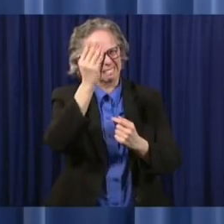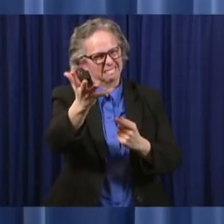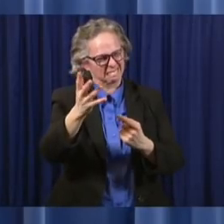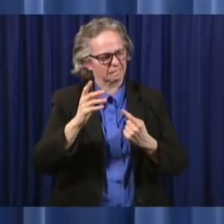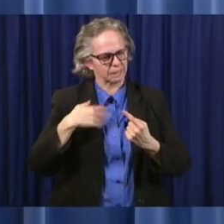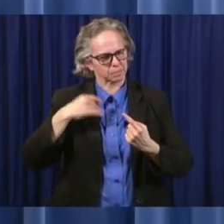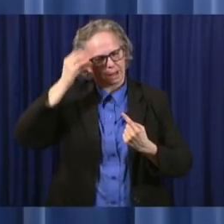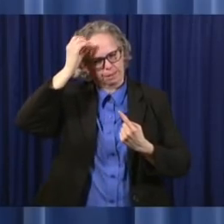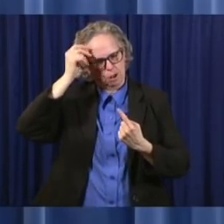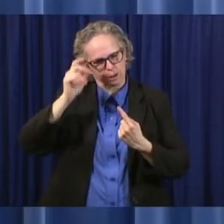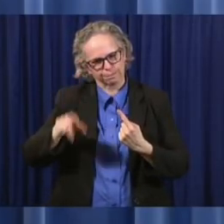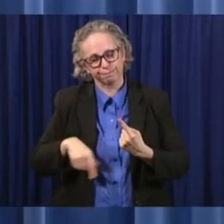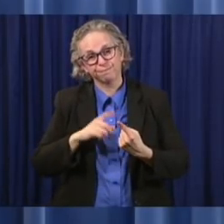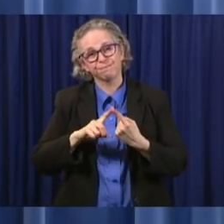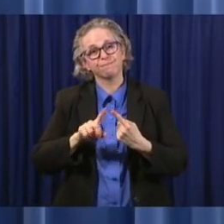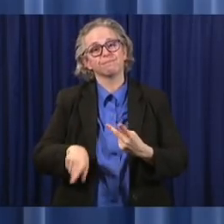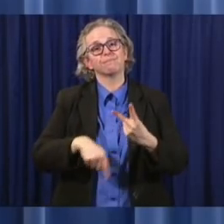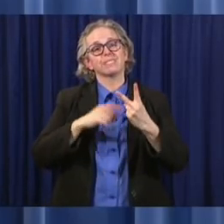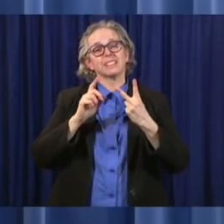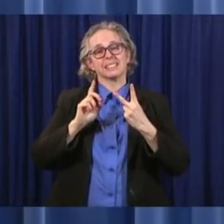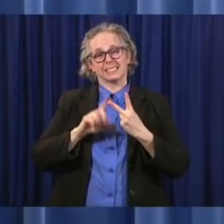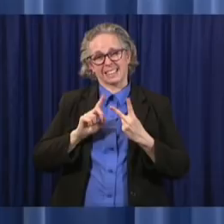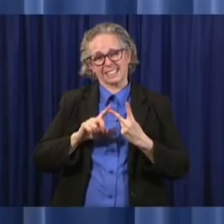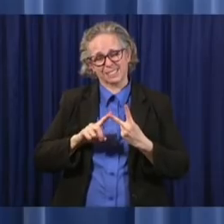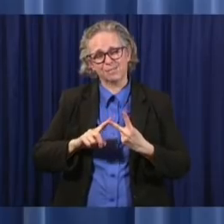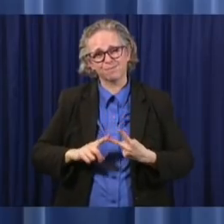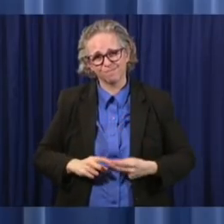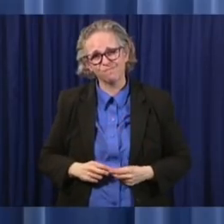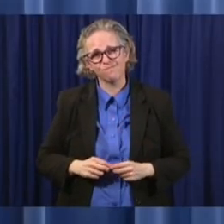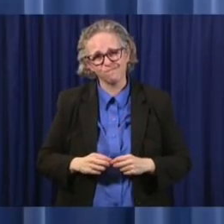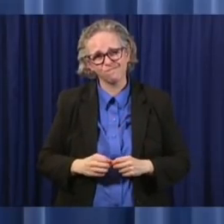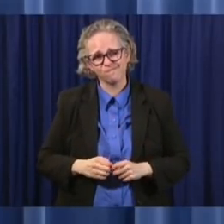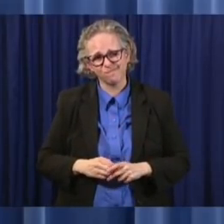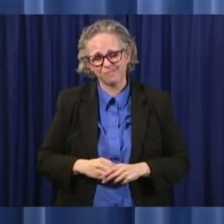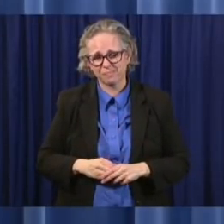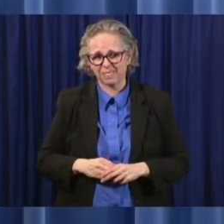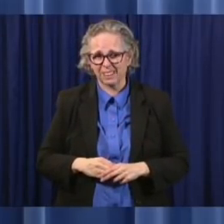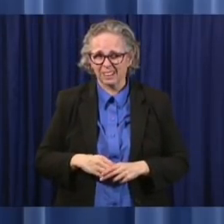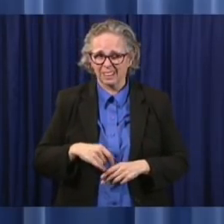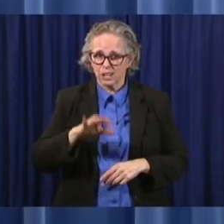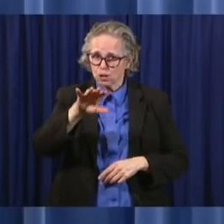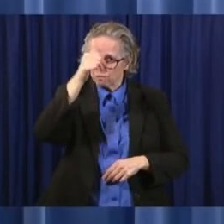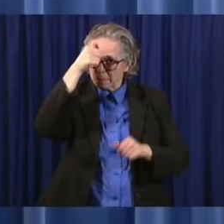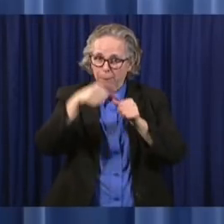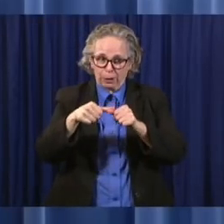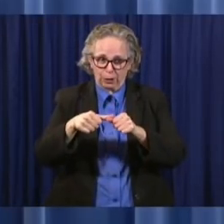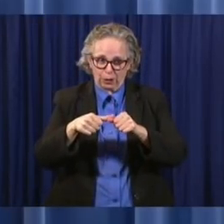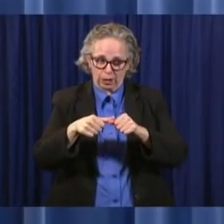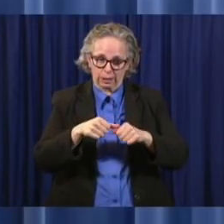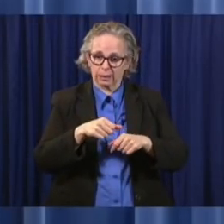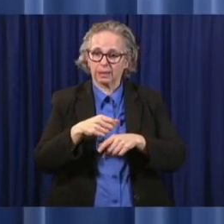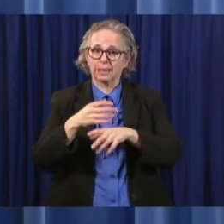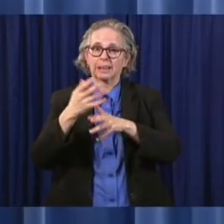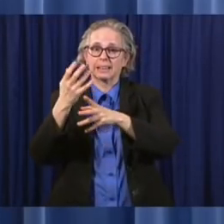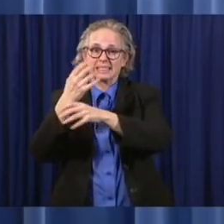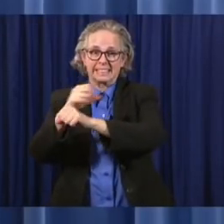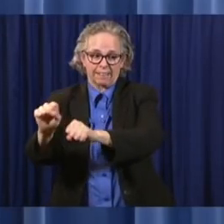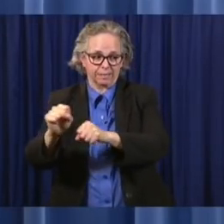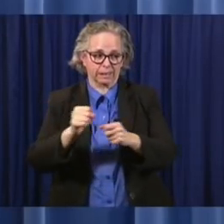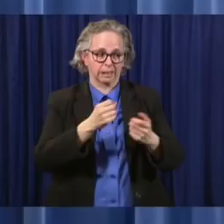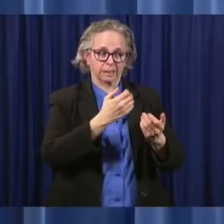what we have to do these two things at once, keep us safe, get the economy back is